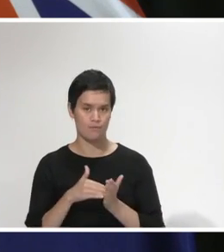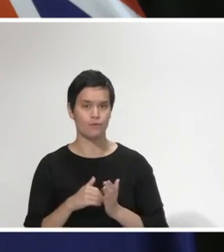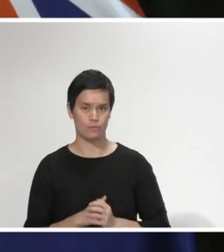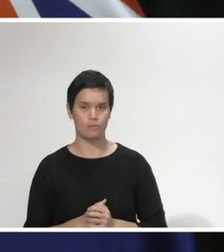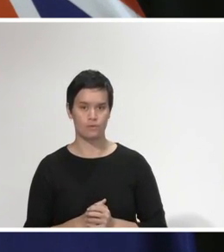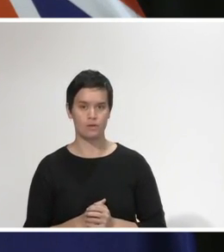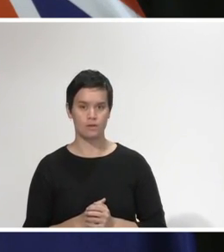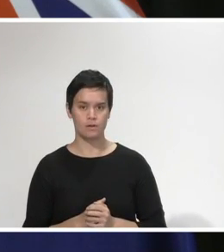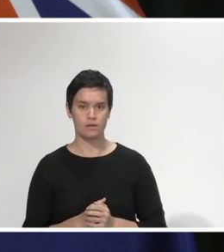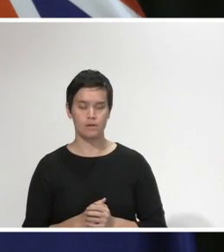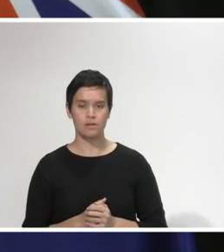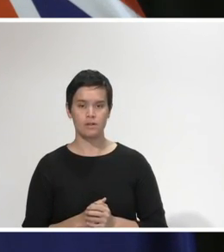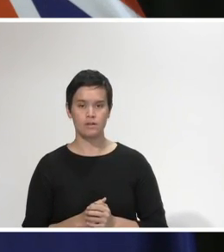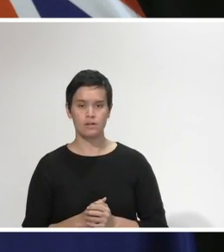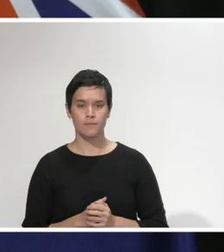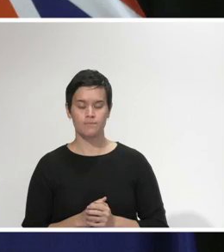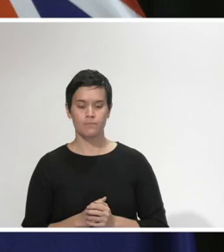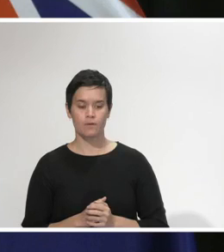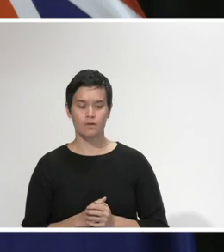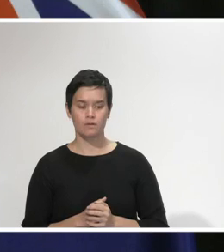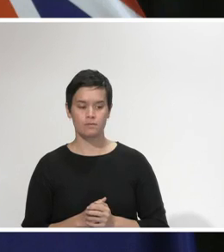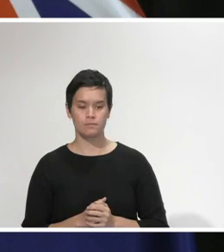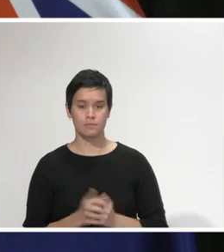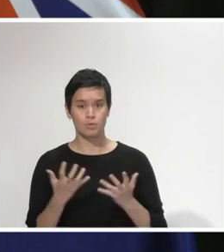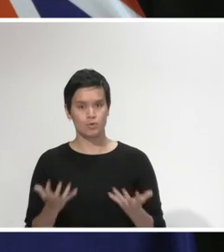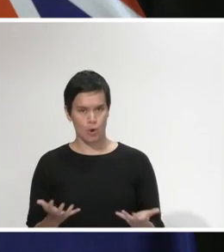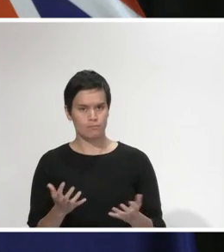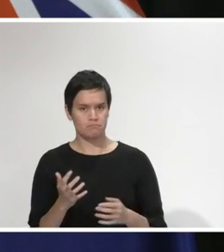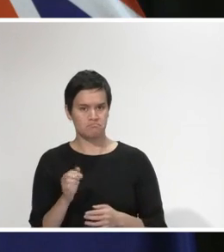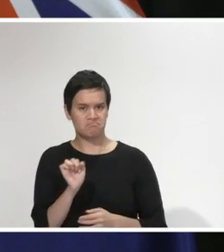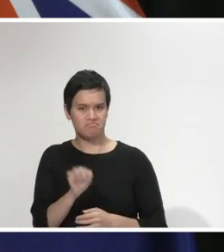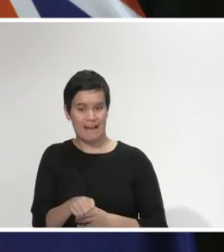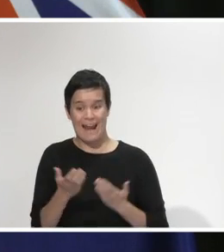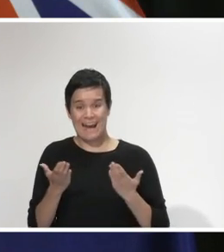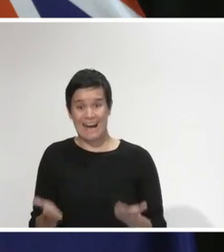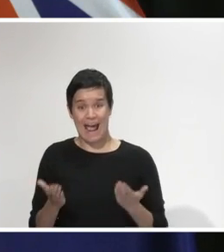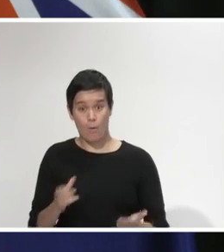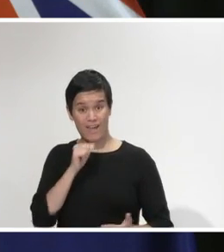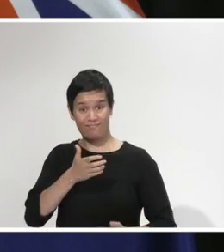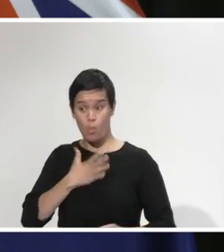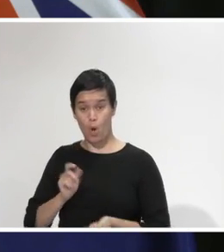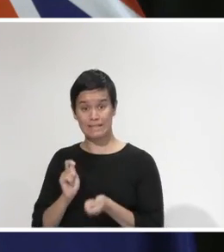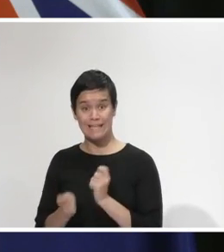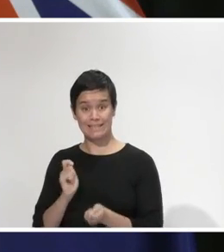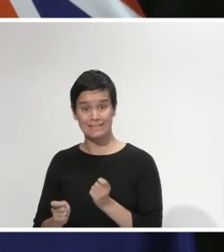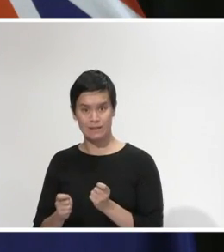be, again, moving to having a low threshold for testing anyone who's got respiratory